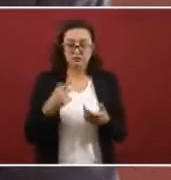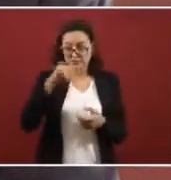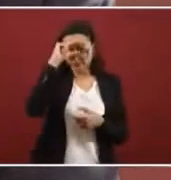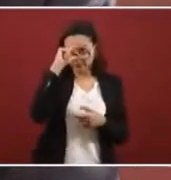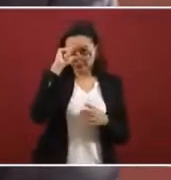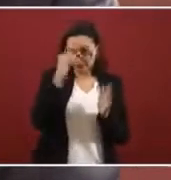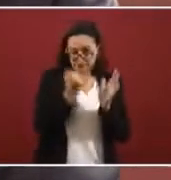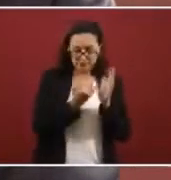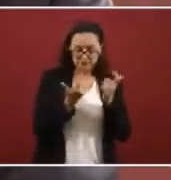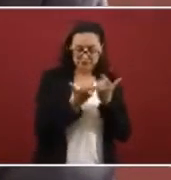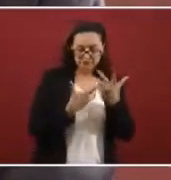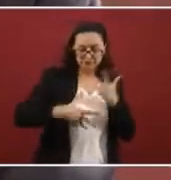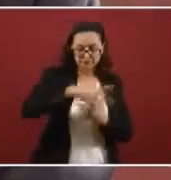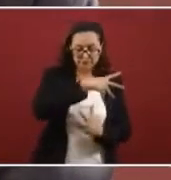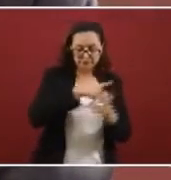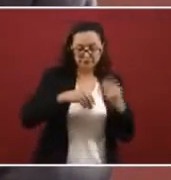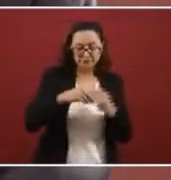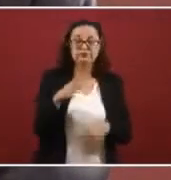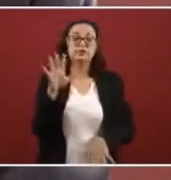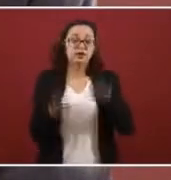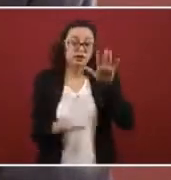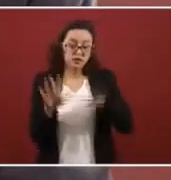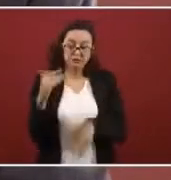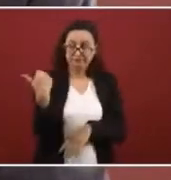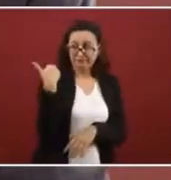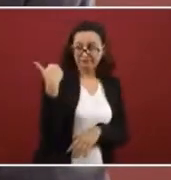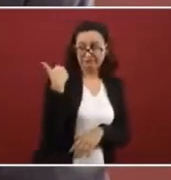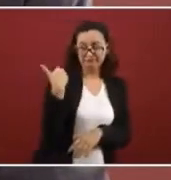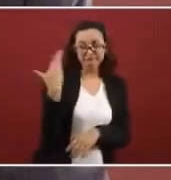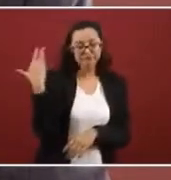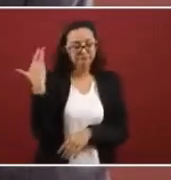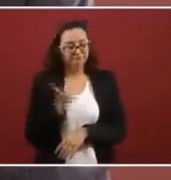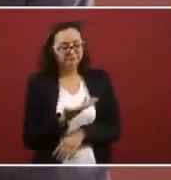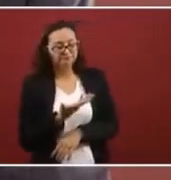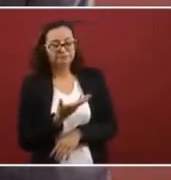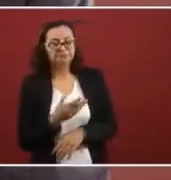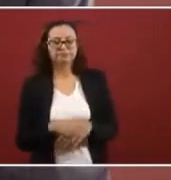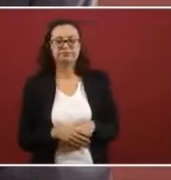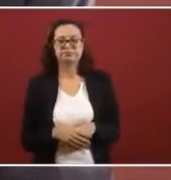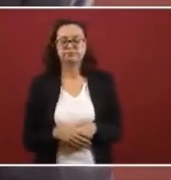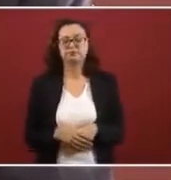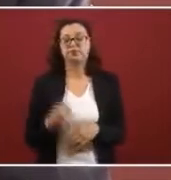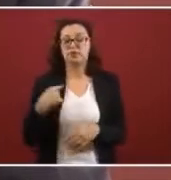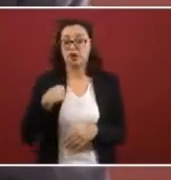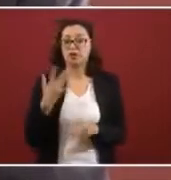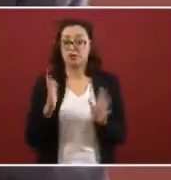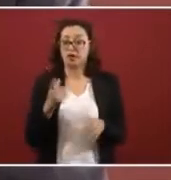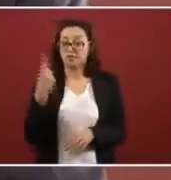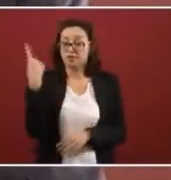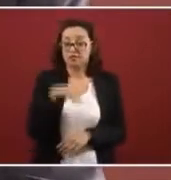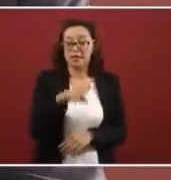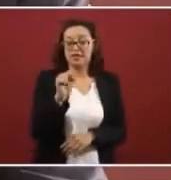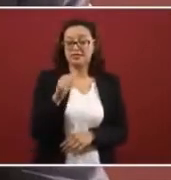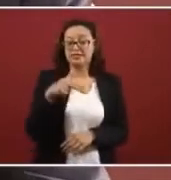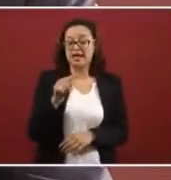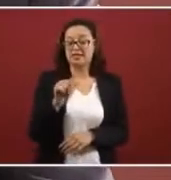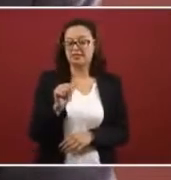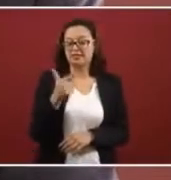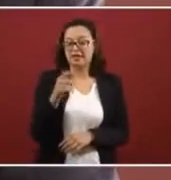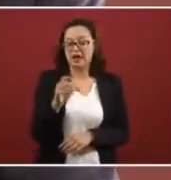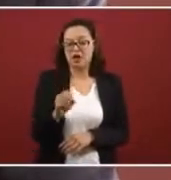for financial intelligence, how it happened in some cases, the instruction of Santiago Neto is